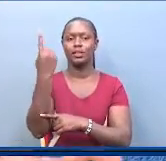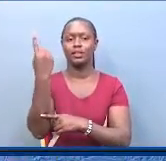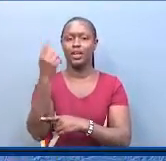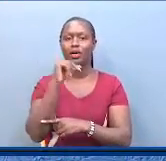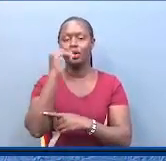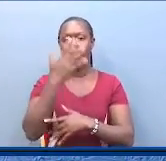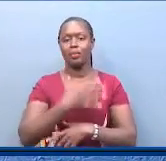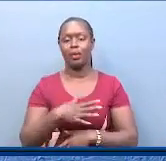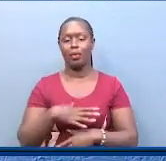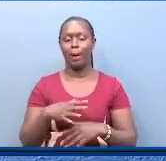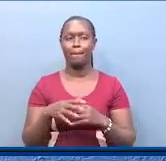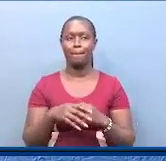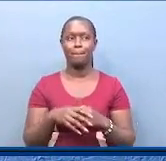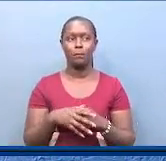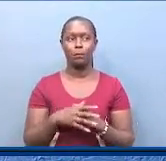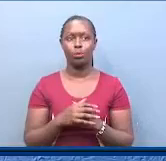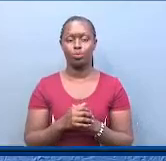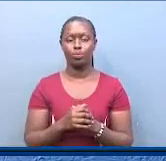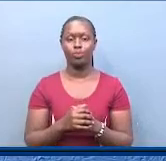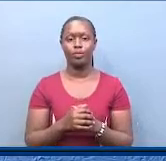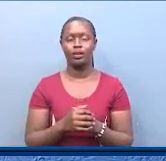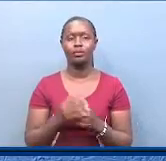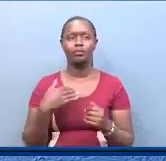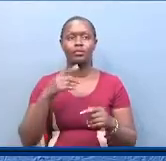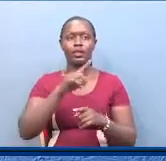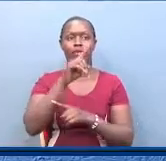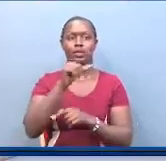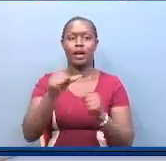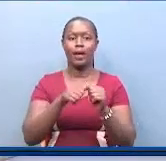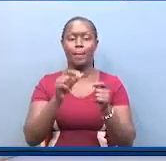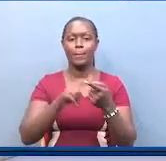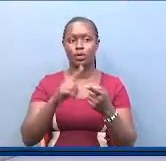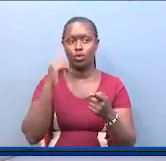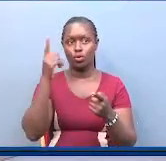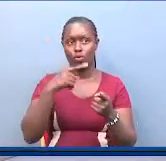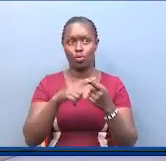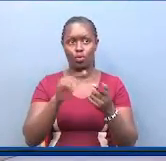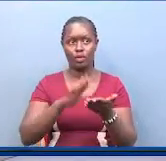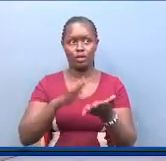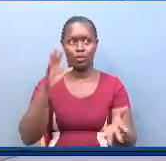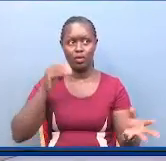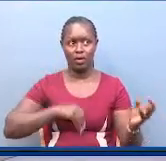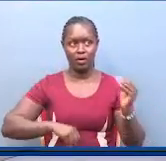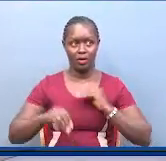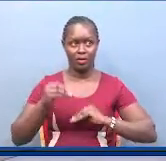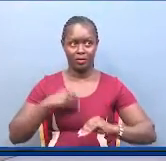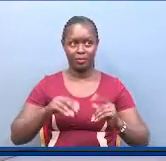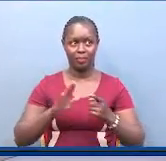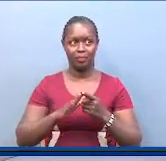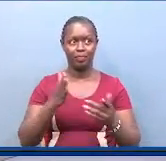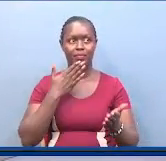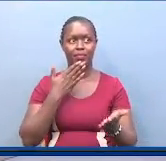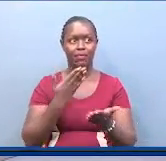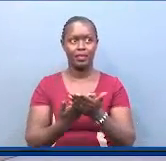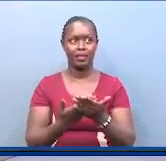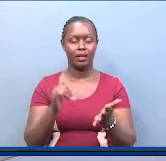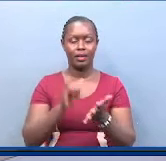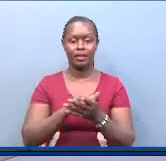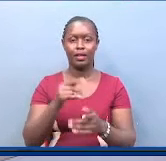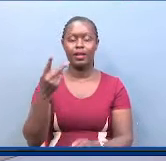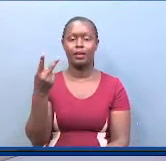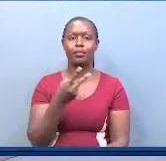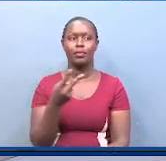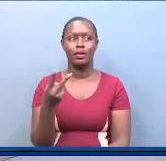No. Philip, let me give you a chance. Uh-huh. The question of seemingly who is more corrupt than the other. Thank you very much. I think the